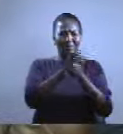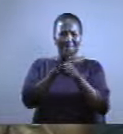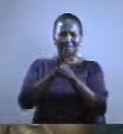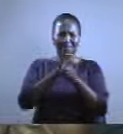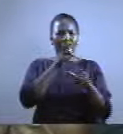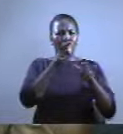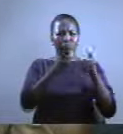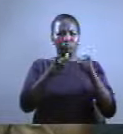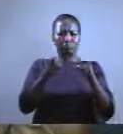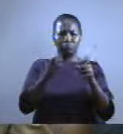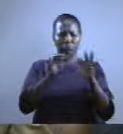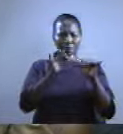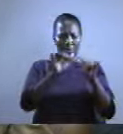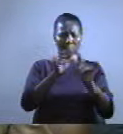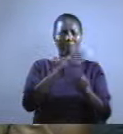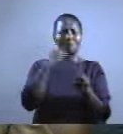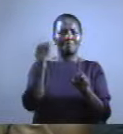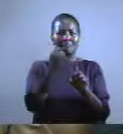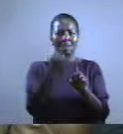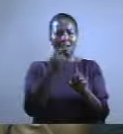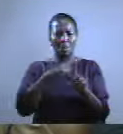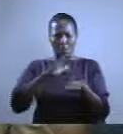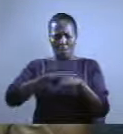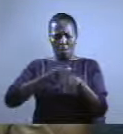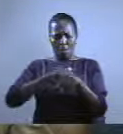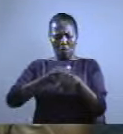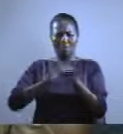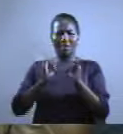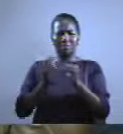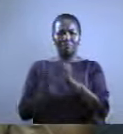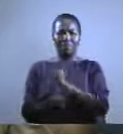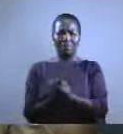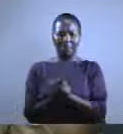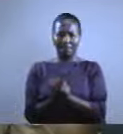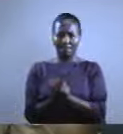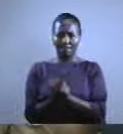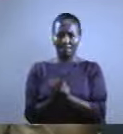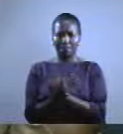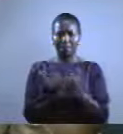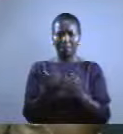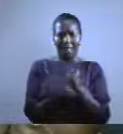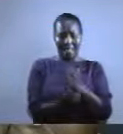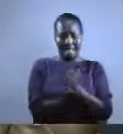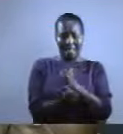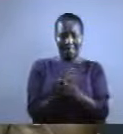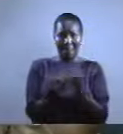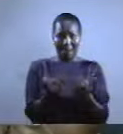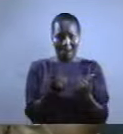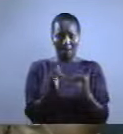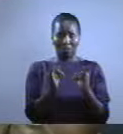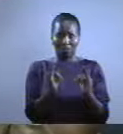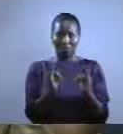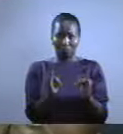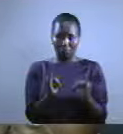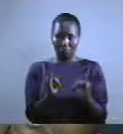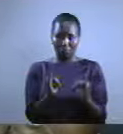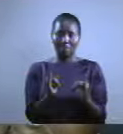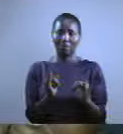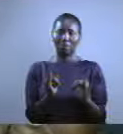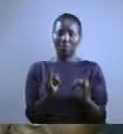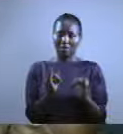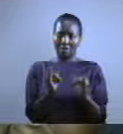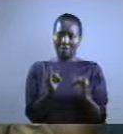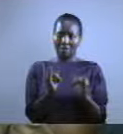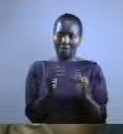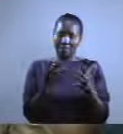to murder their own in order to instill racial hatred. The surfacing of these harms the genuine